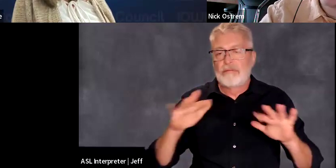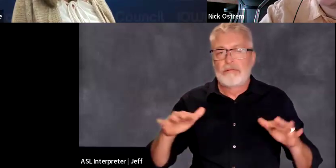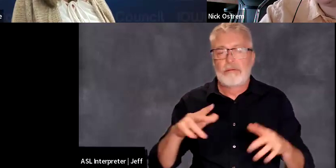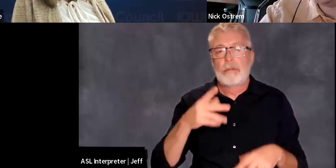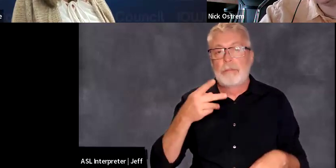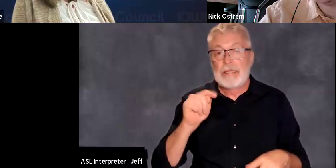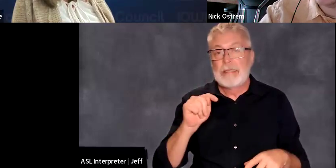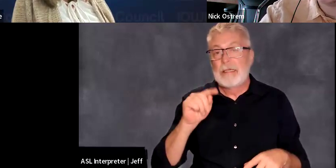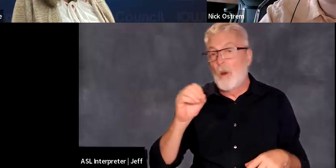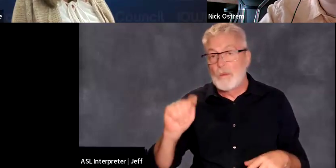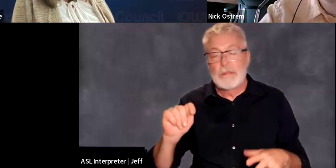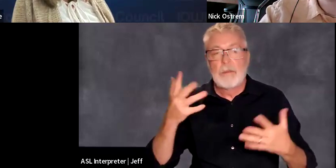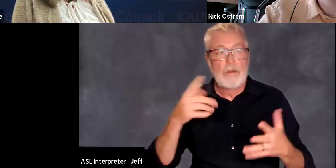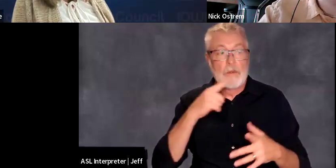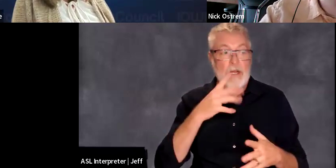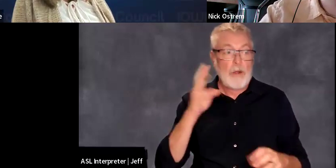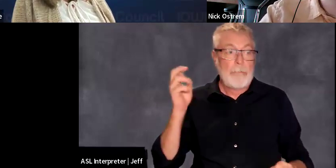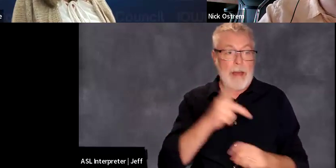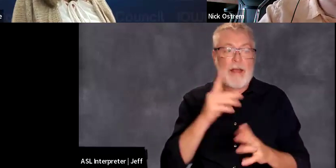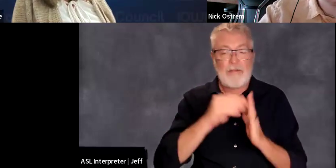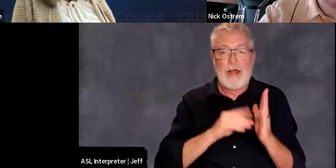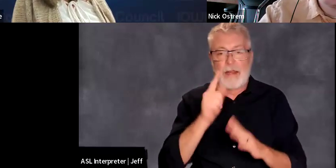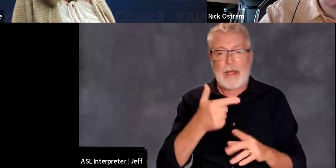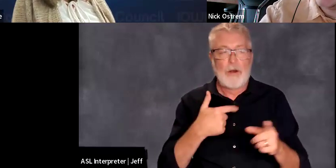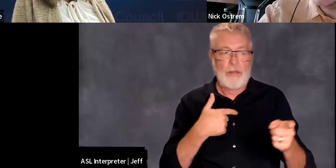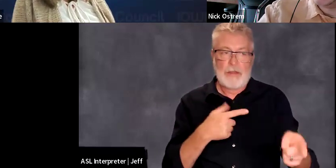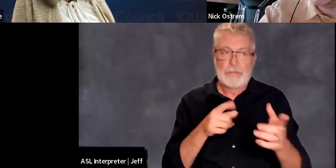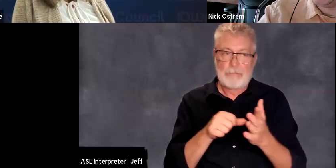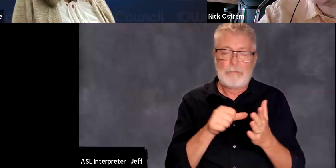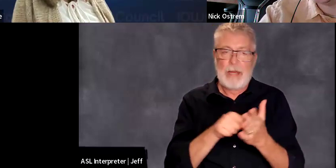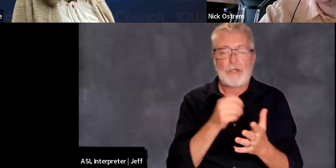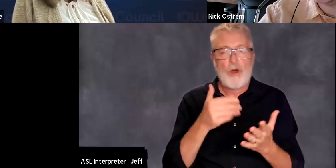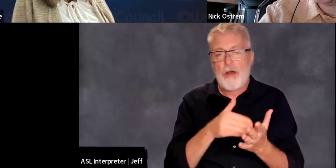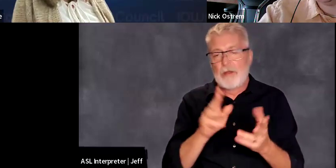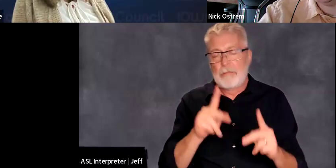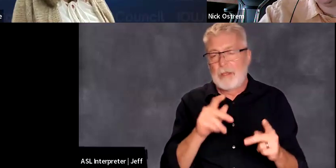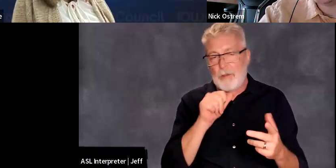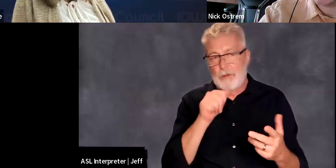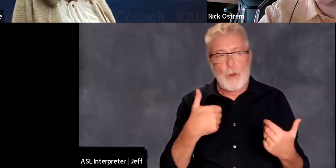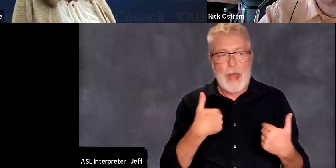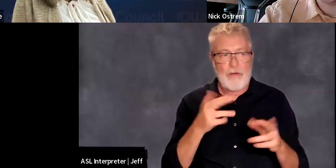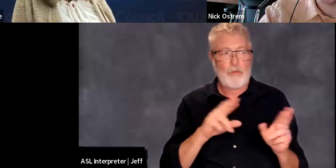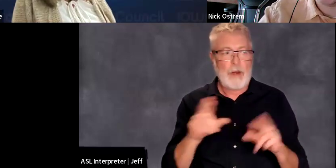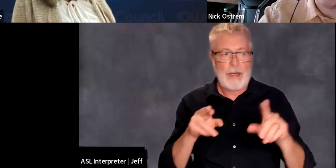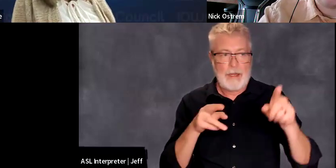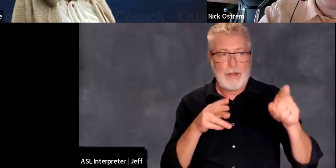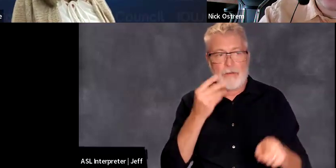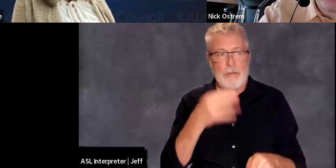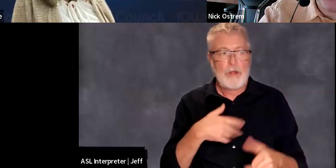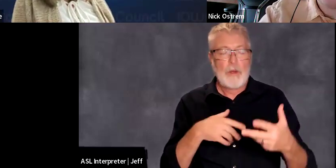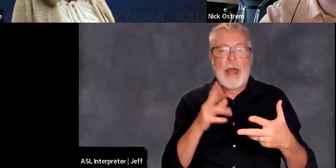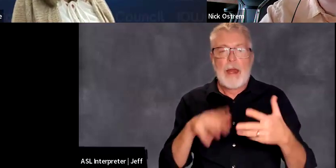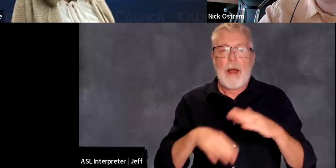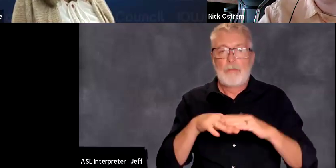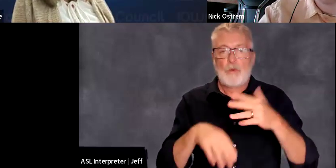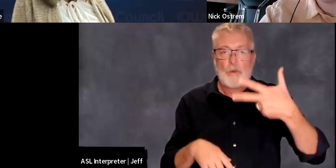come back and fill things out later, this is kind of the page that I was thinking of. So you've got on this page spaces for three different